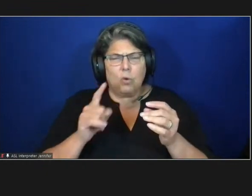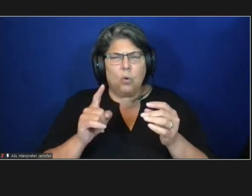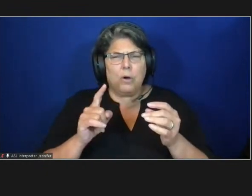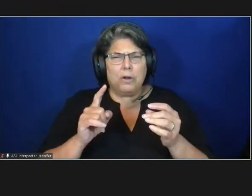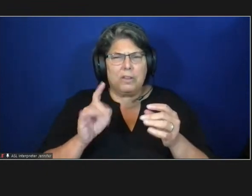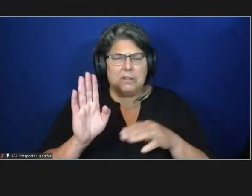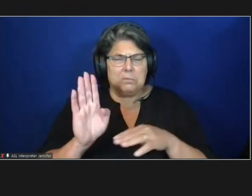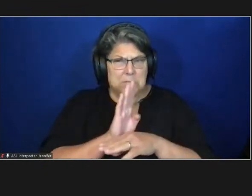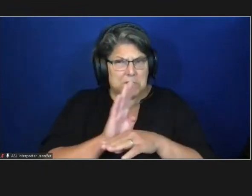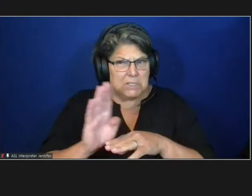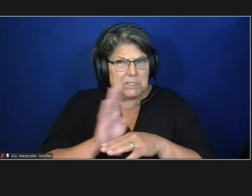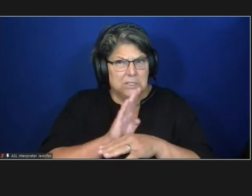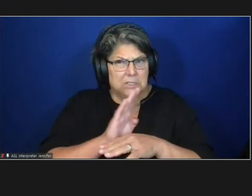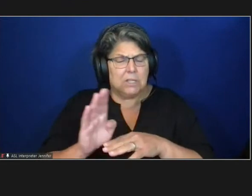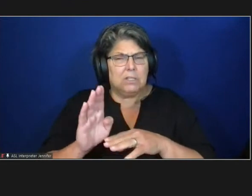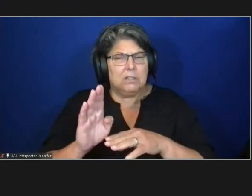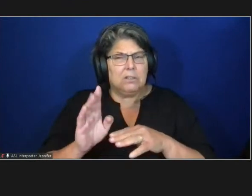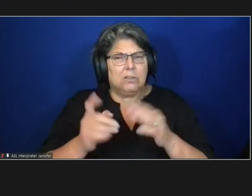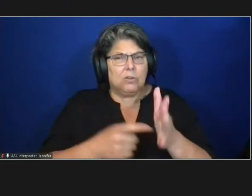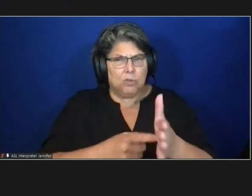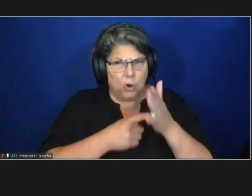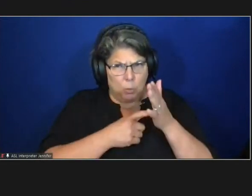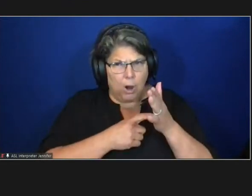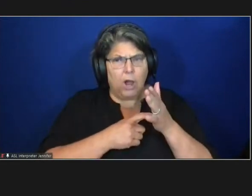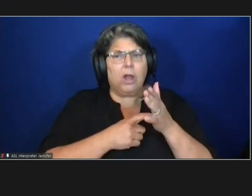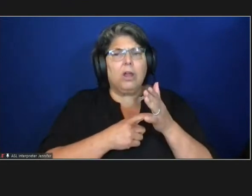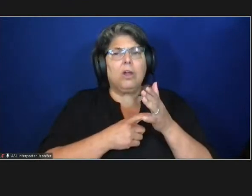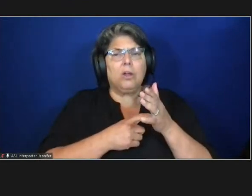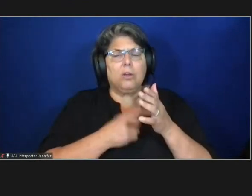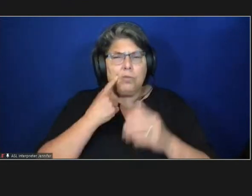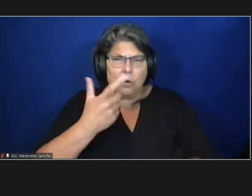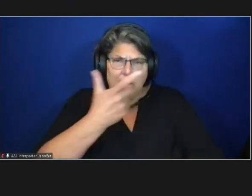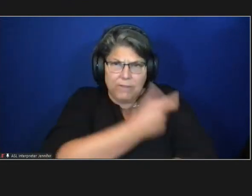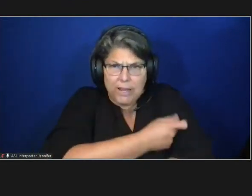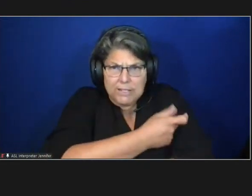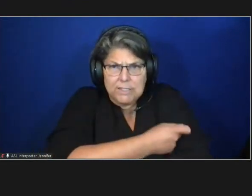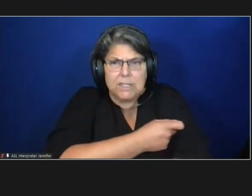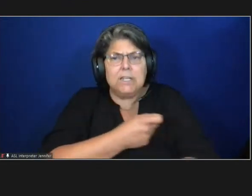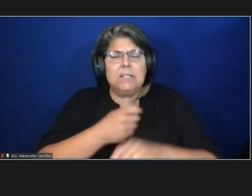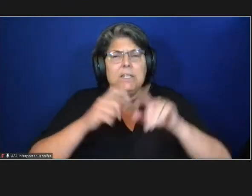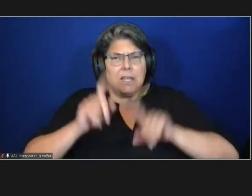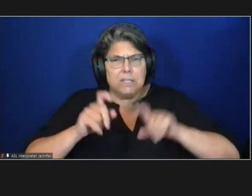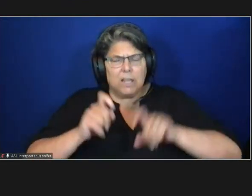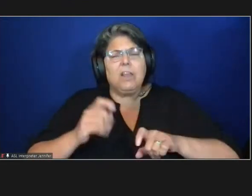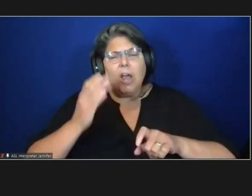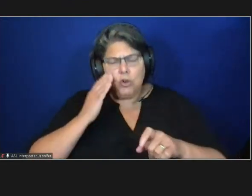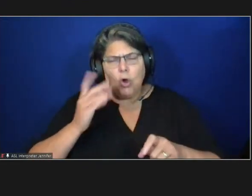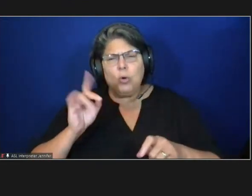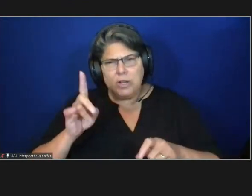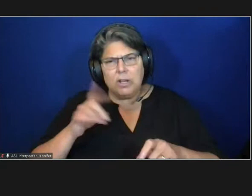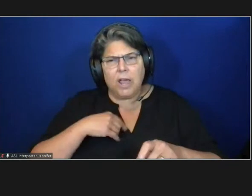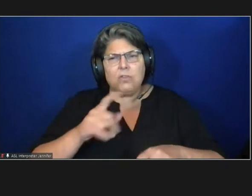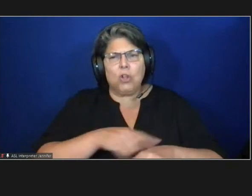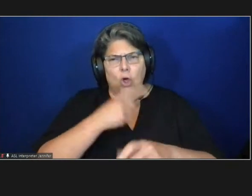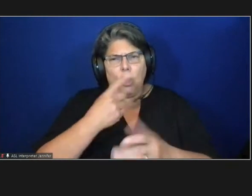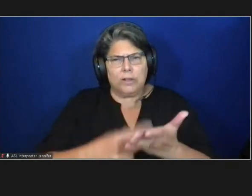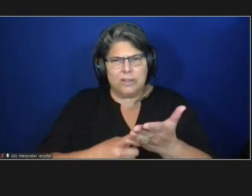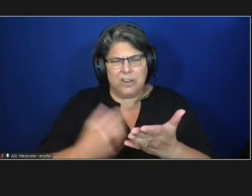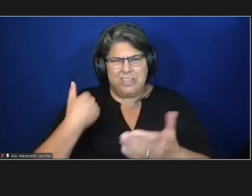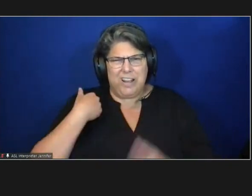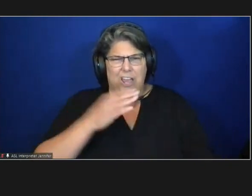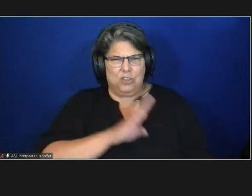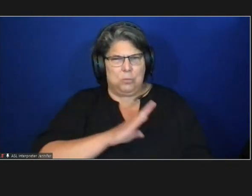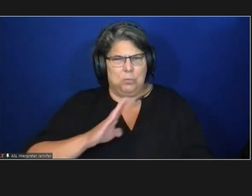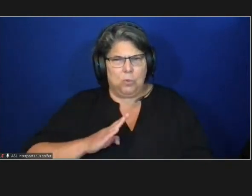that are required to do the vaccination and testing. I know there was a pretty lengthy discussion at the last Board of